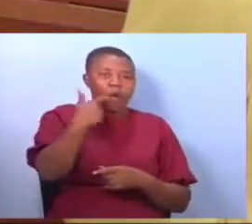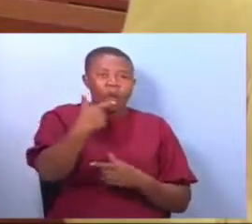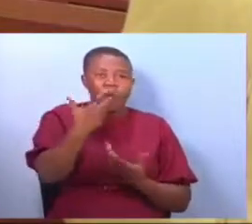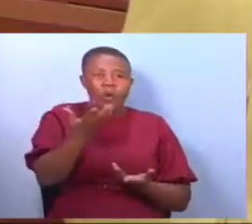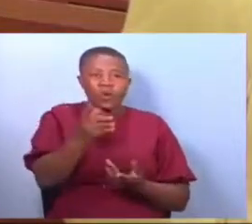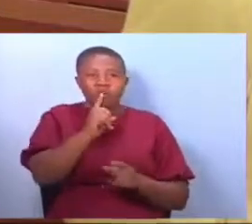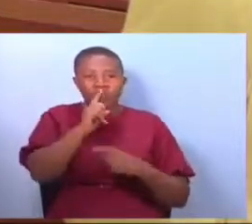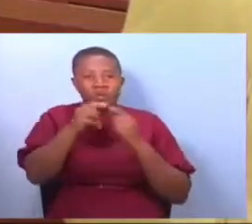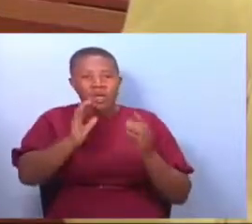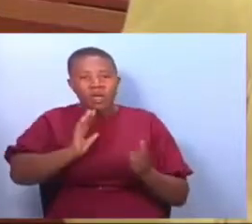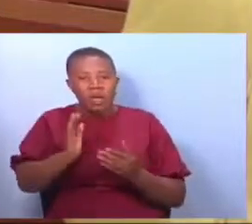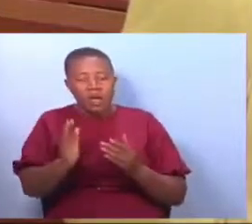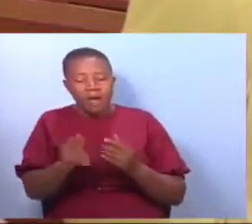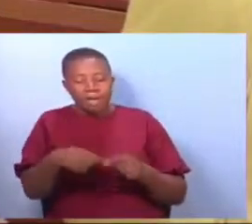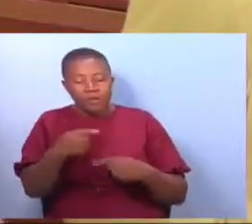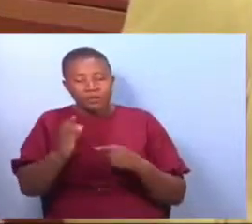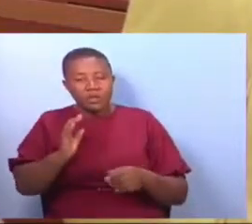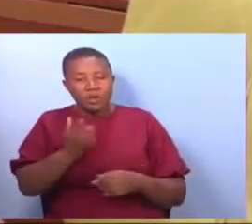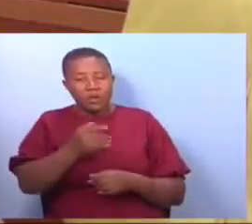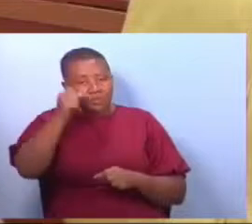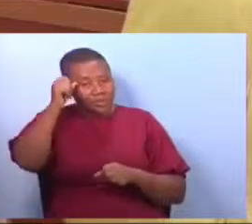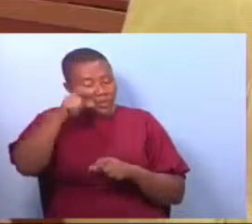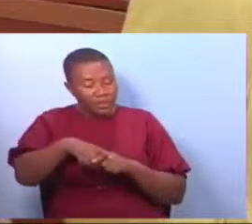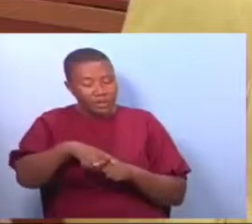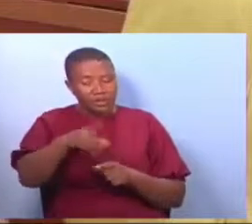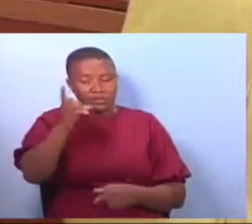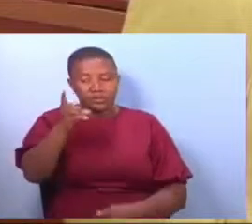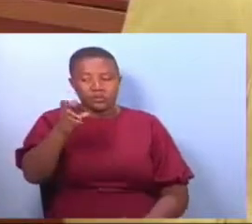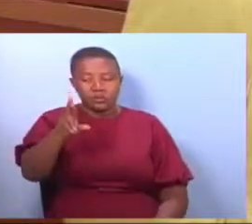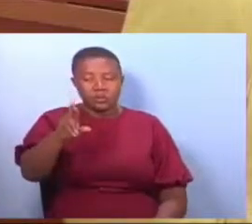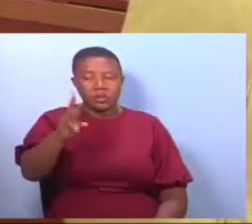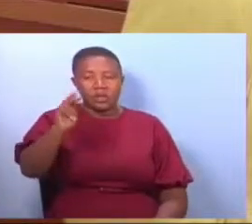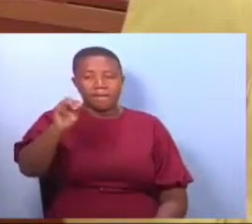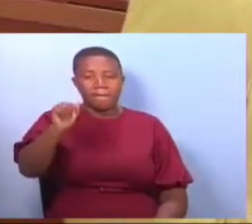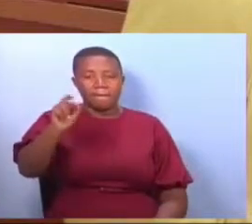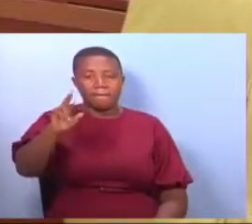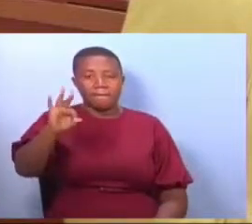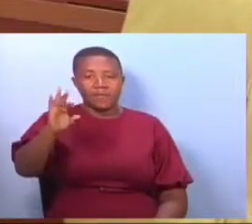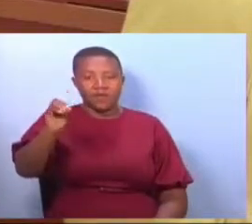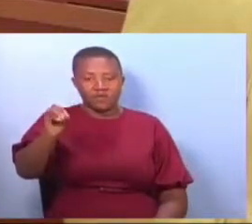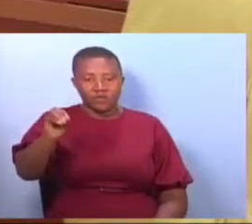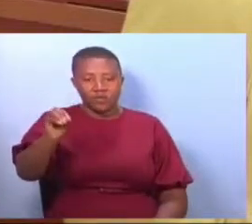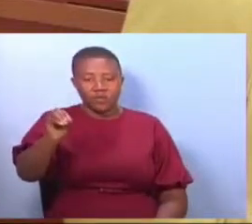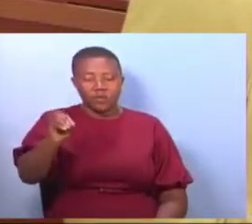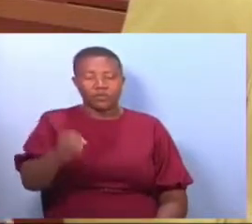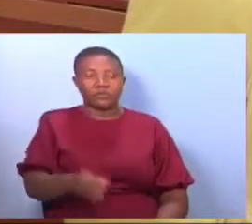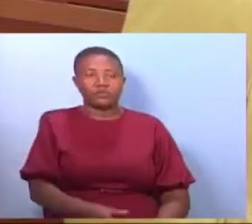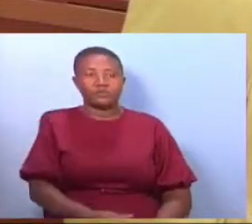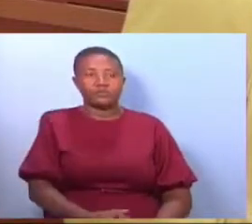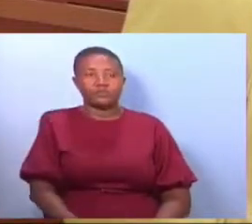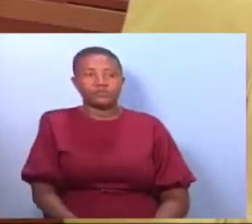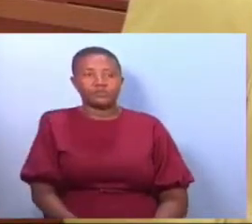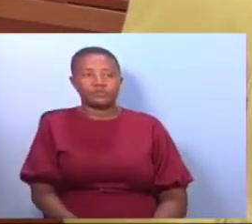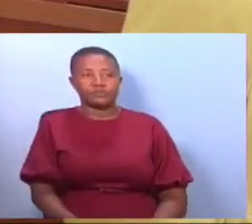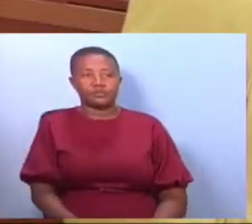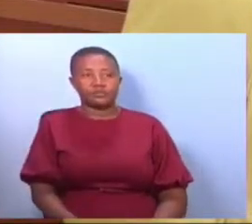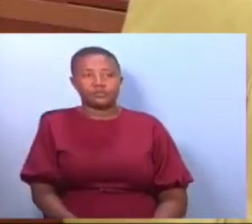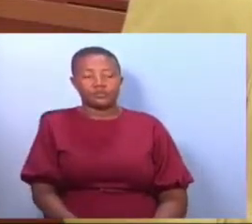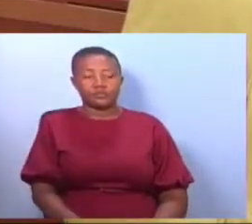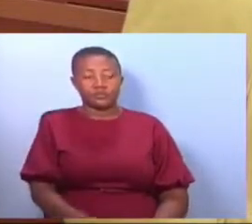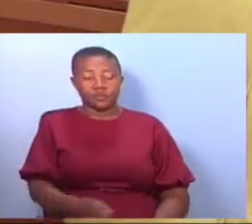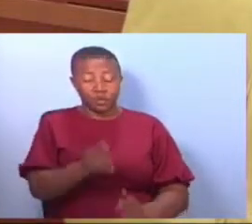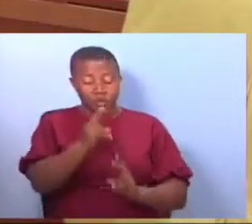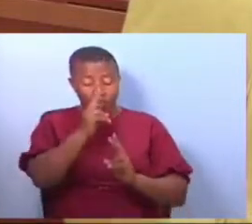eulogized our brother, Dr. Emmanuel Mafo, former Member of Parliament for Forikrom. Mr. Speaker, the